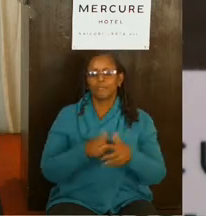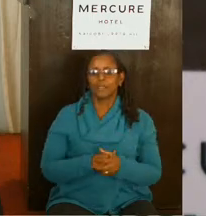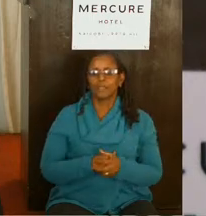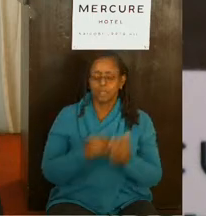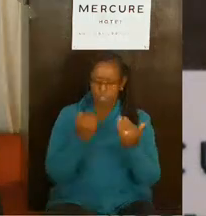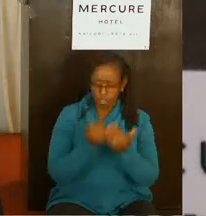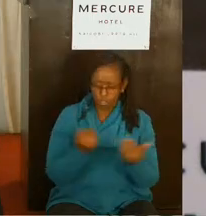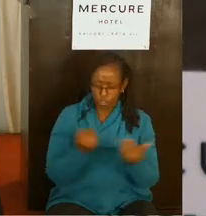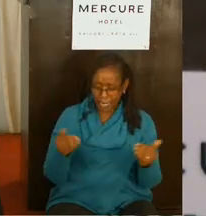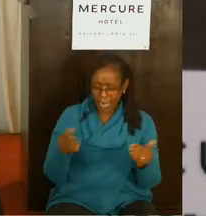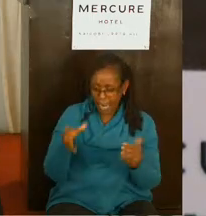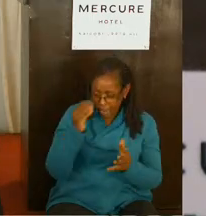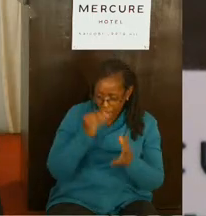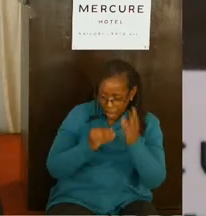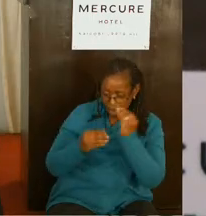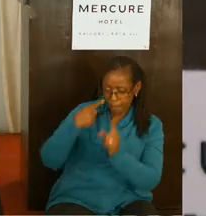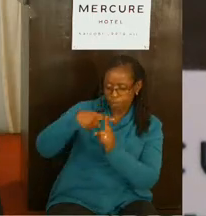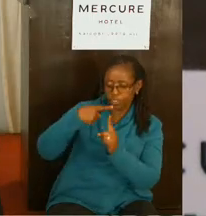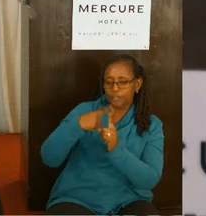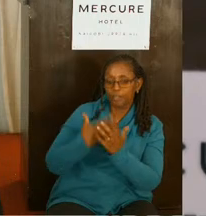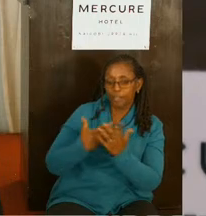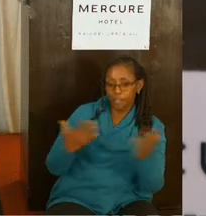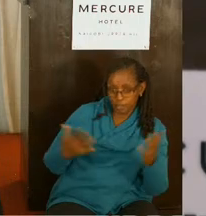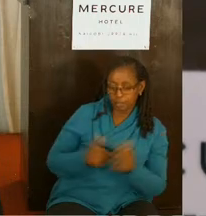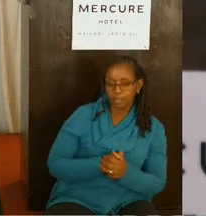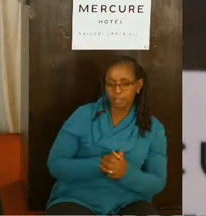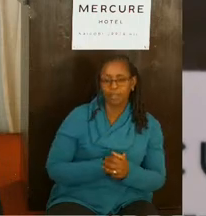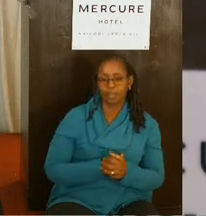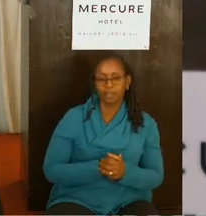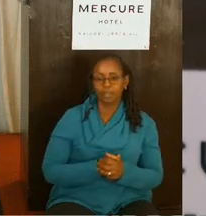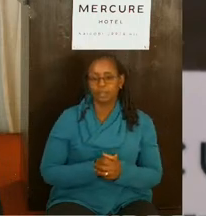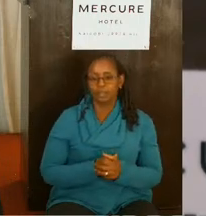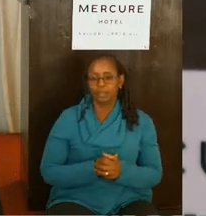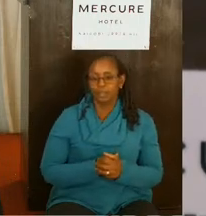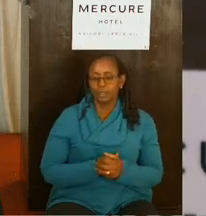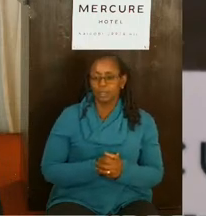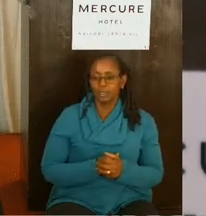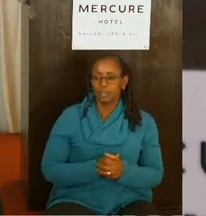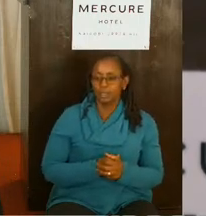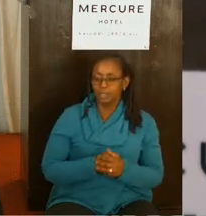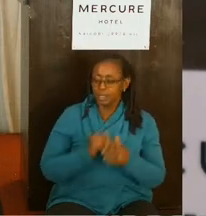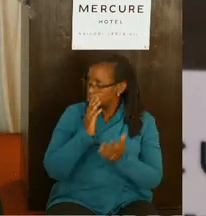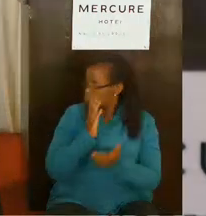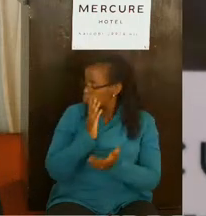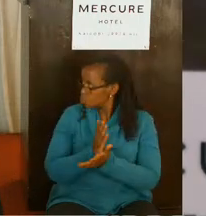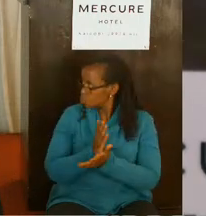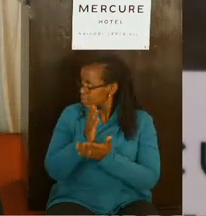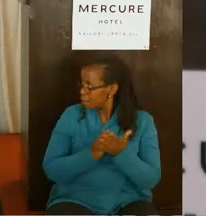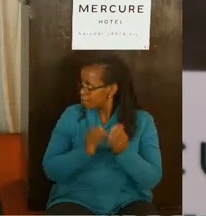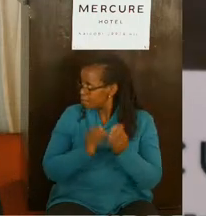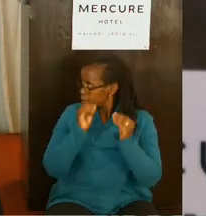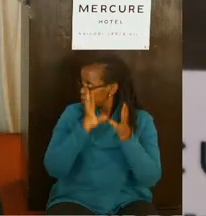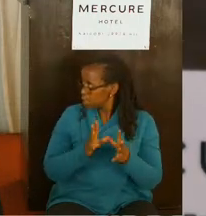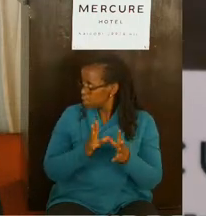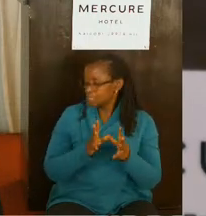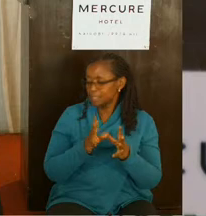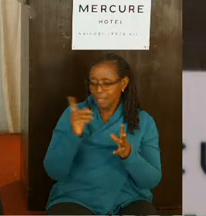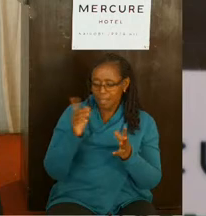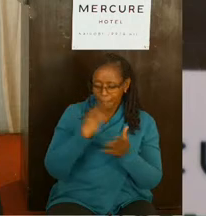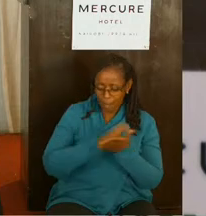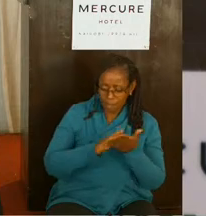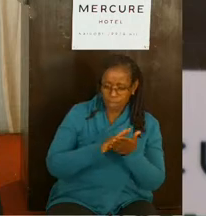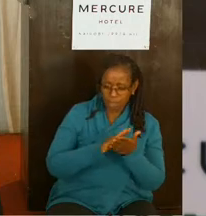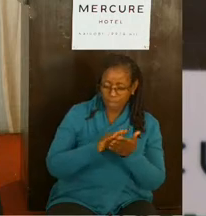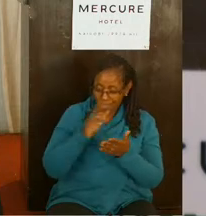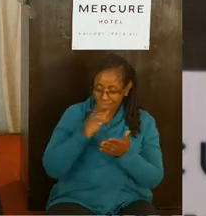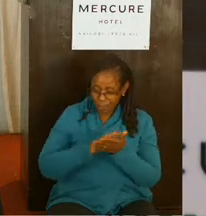children are also learning positive things and it's amazing how some of these teachers and it's based on the study that I've done on